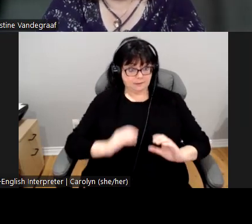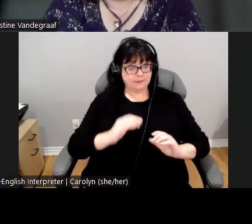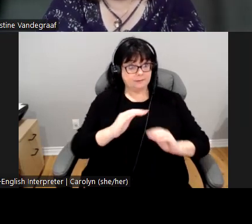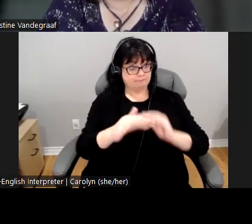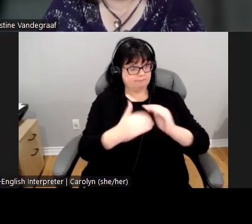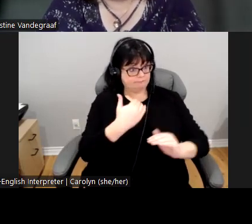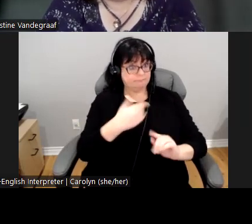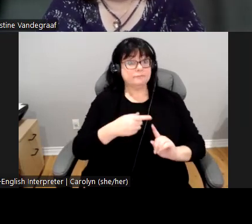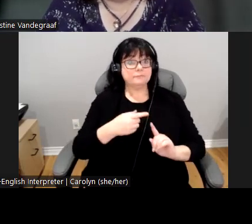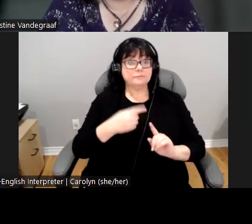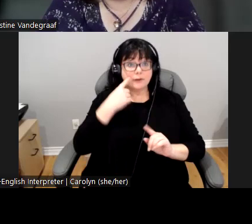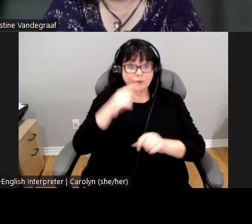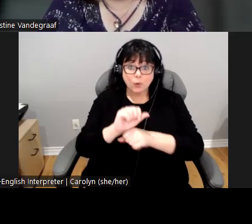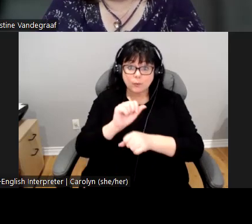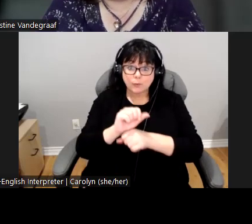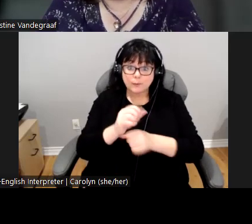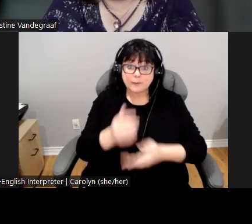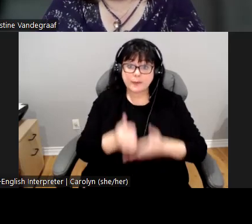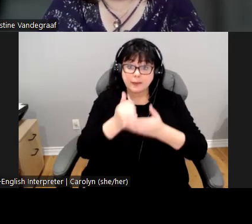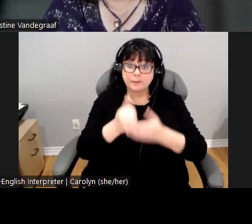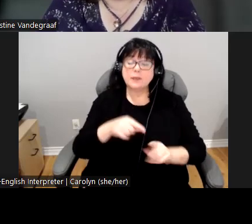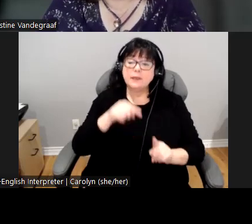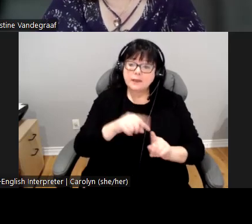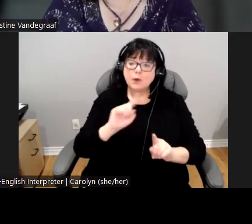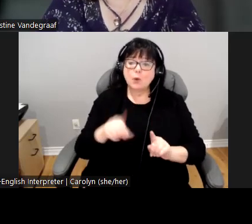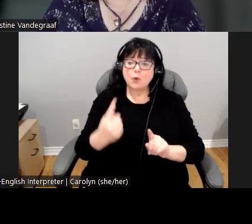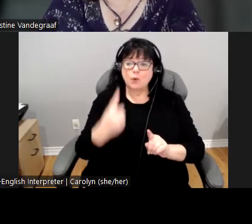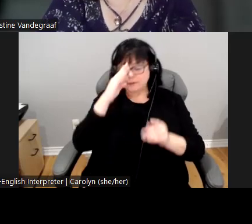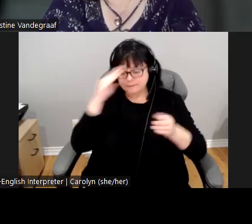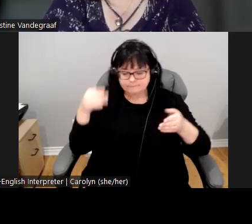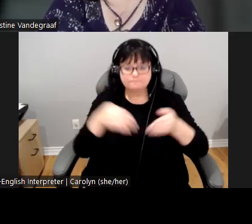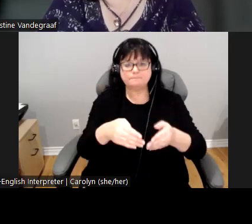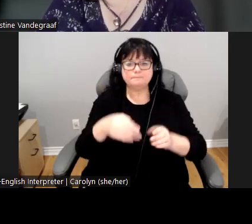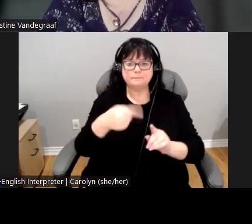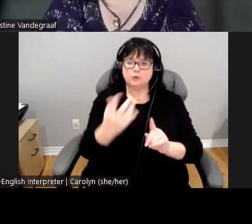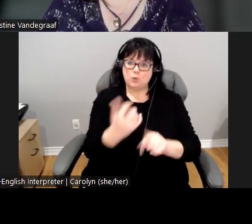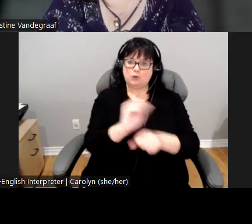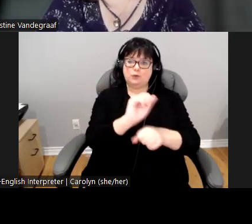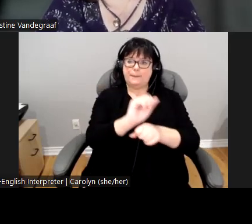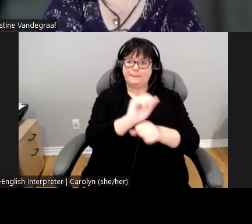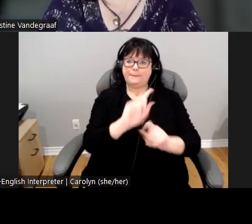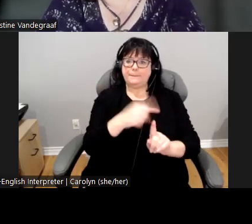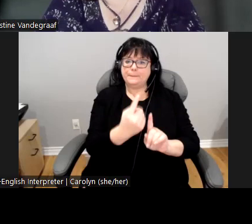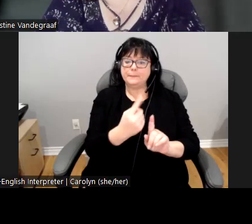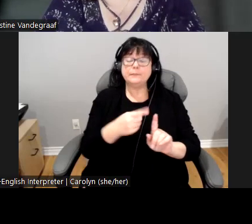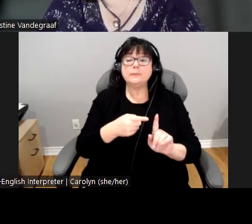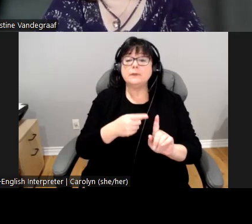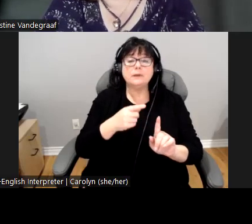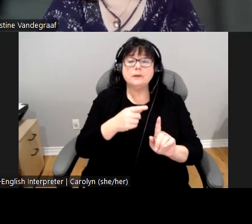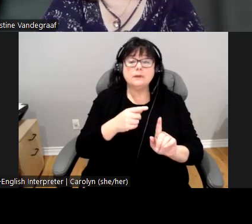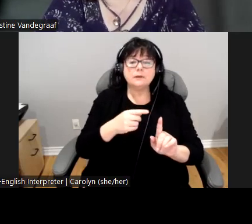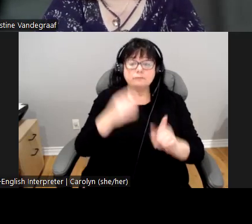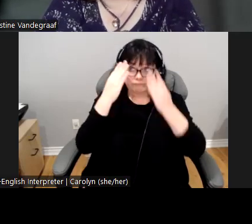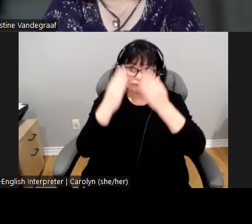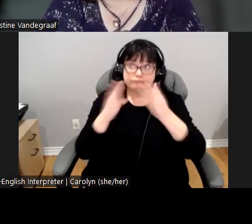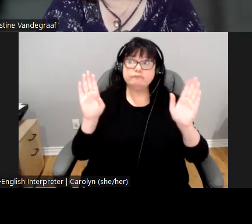they're so laser focused on getting employment, they don't necessarily see other options